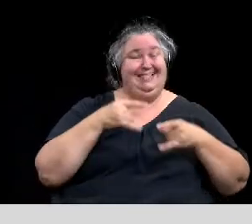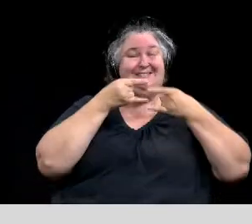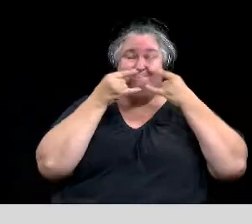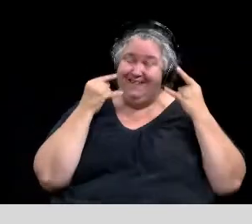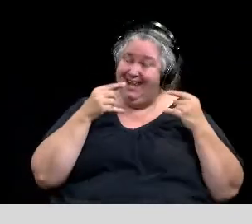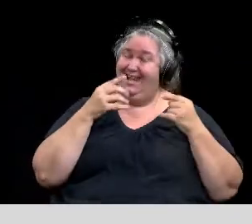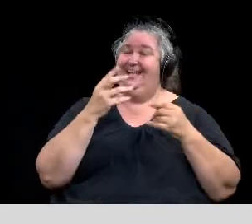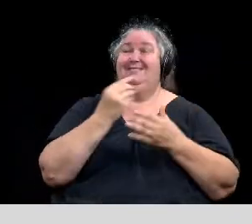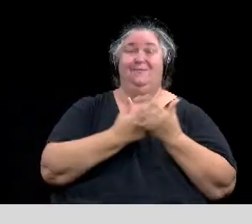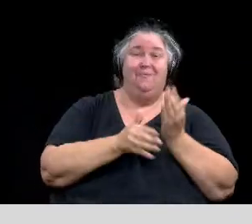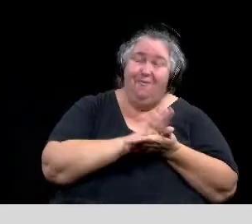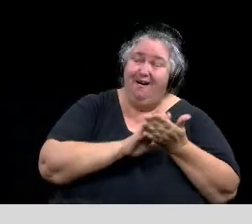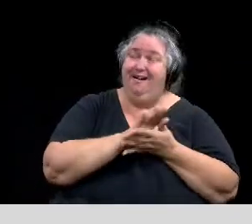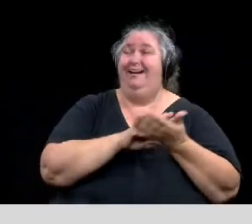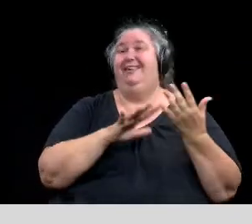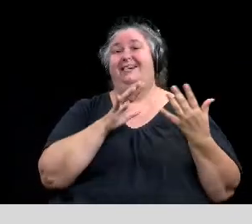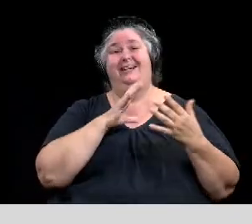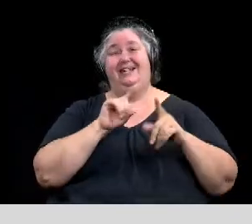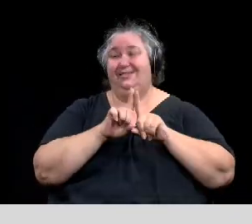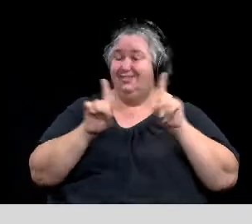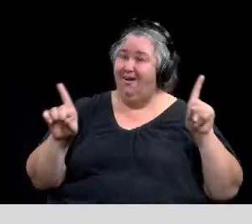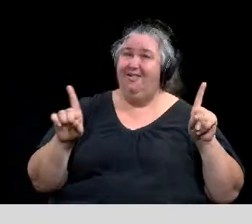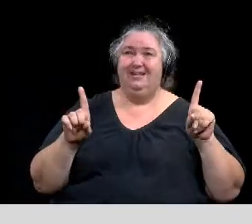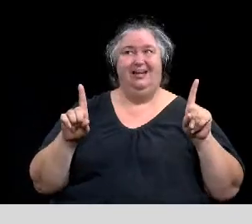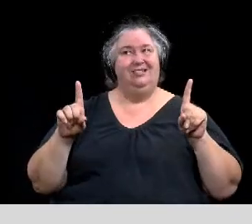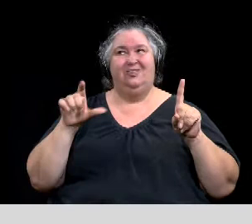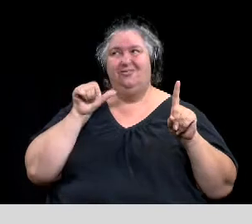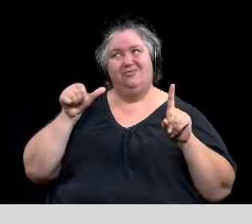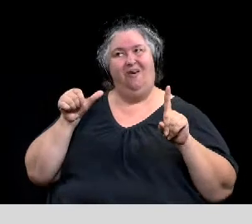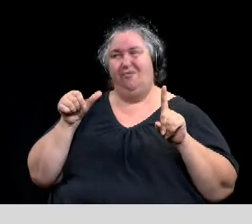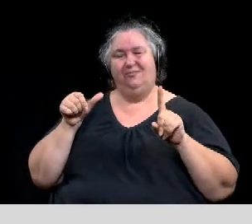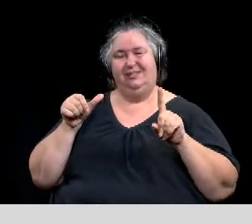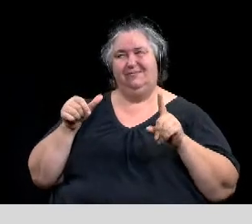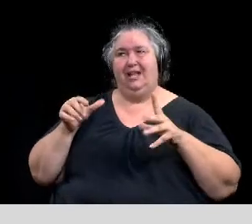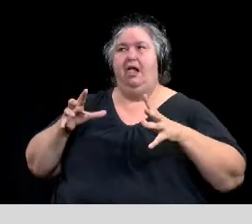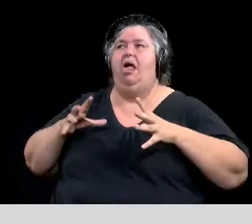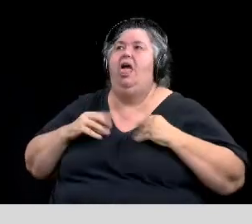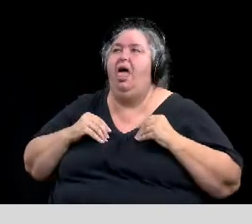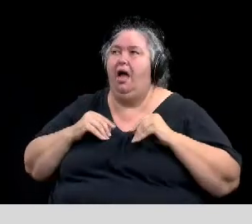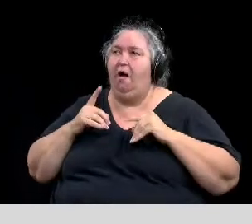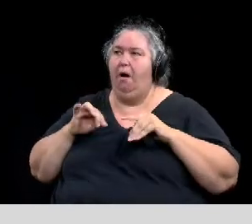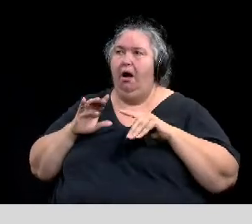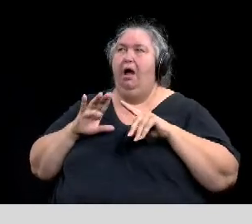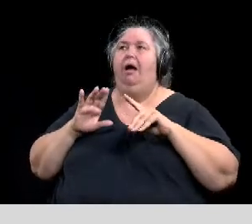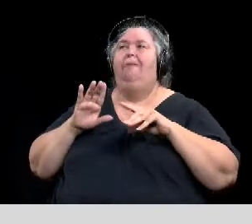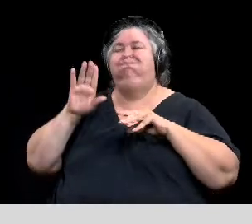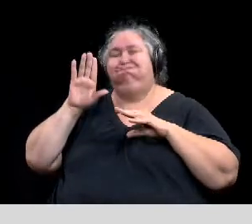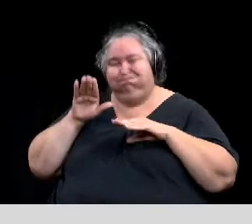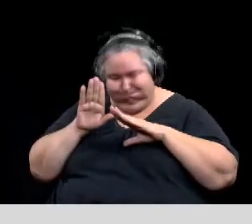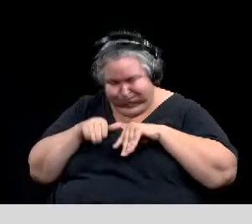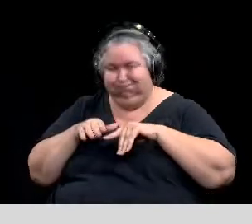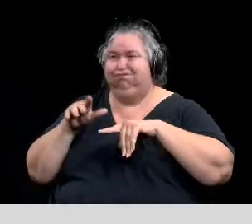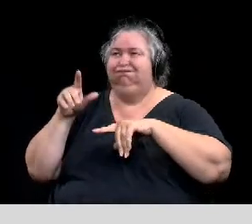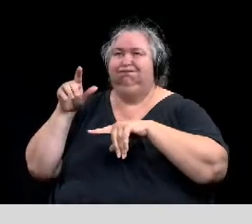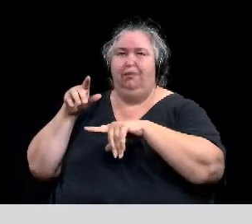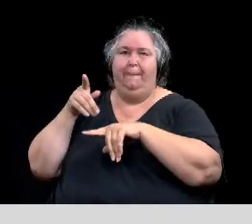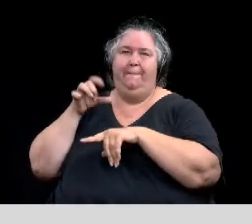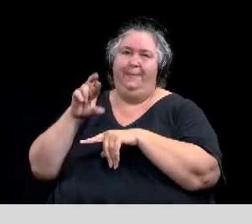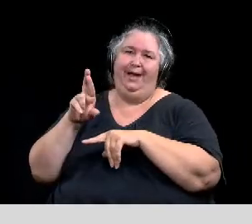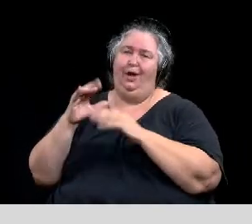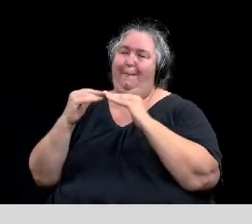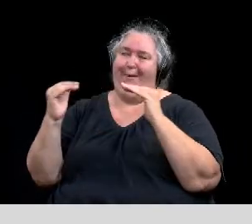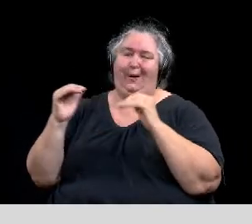counter the effect of peer pressure. And so it falls on all of us to demonstrate good health behaviors.